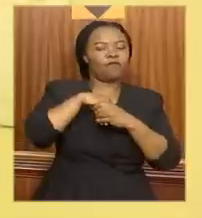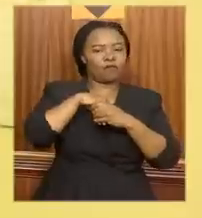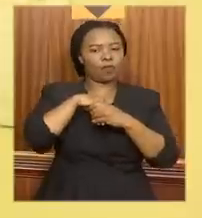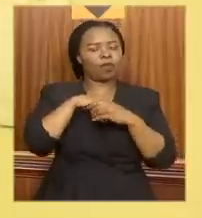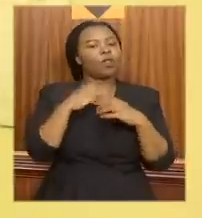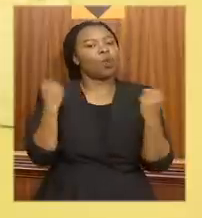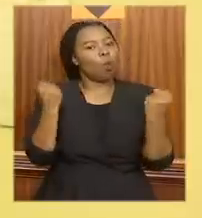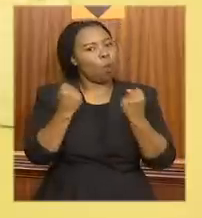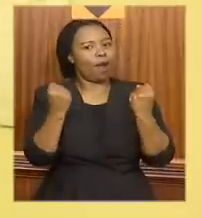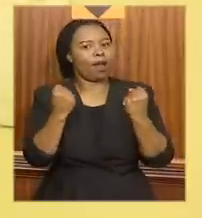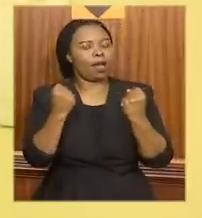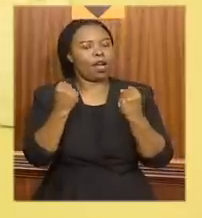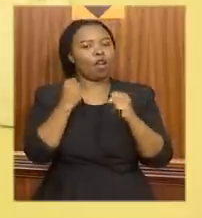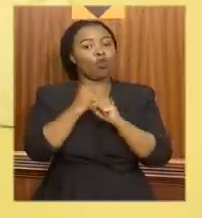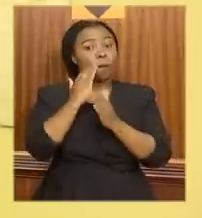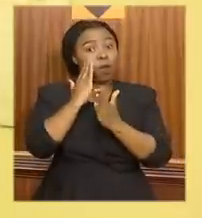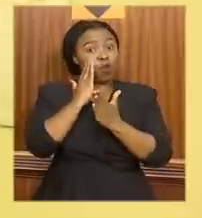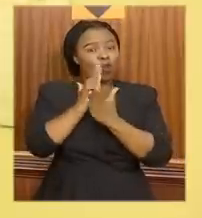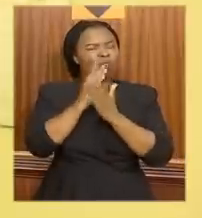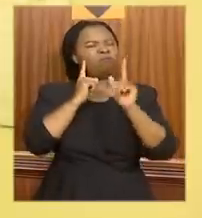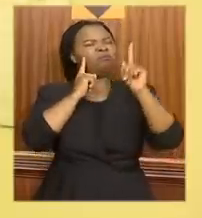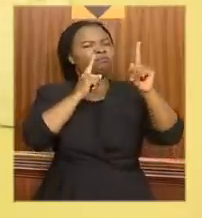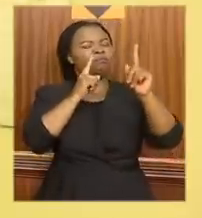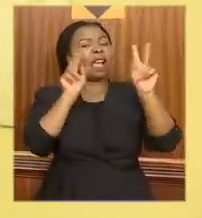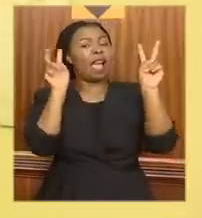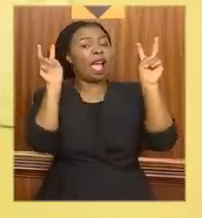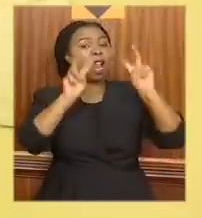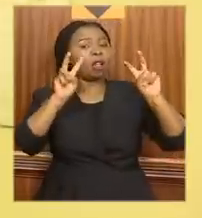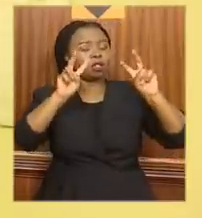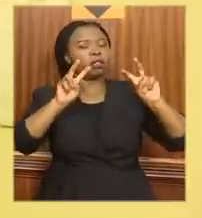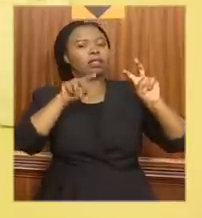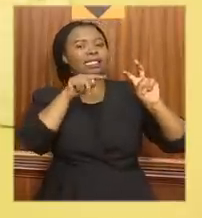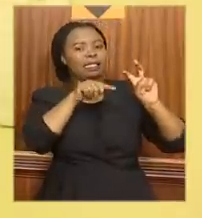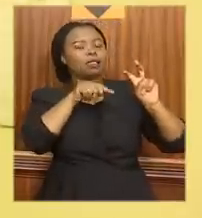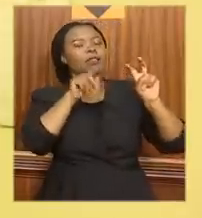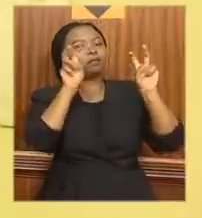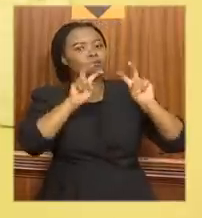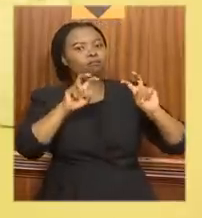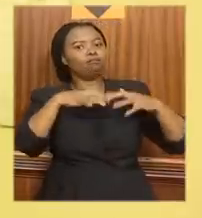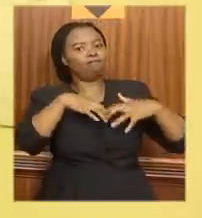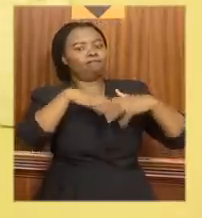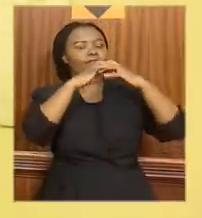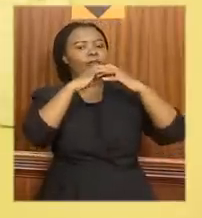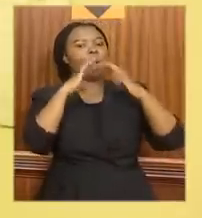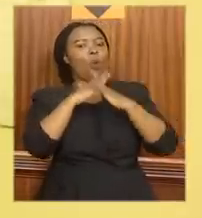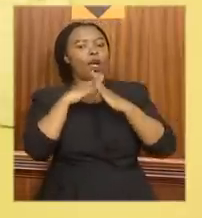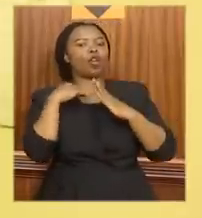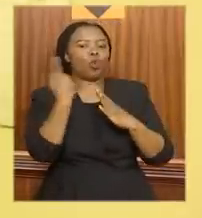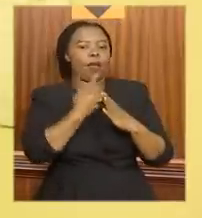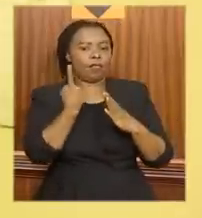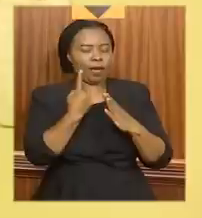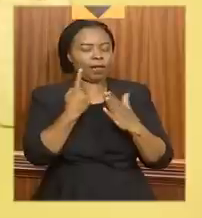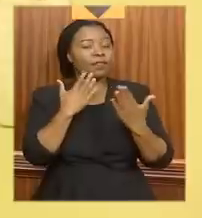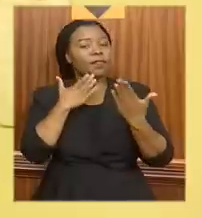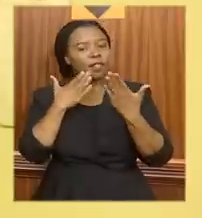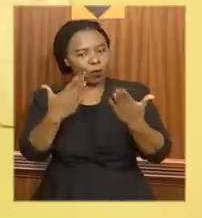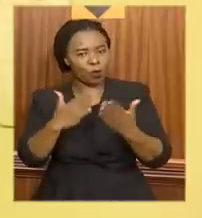of putting right our energy generation, working together. Thank you.